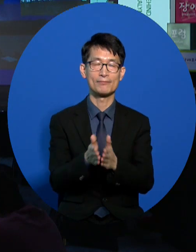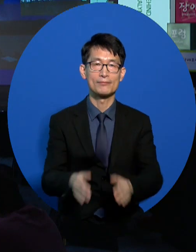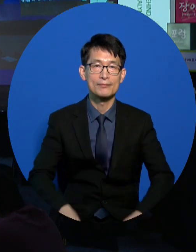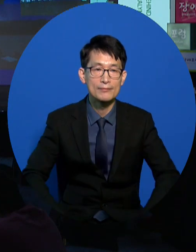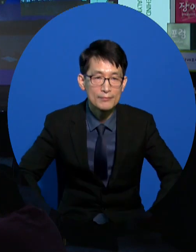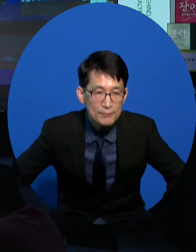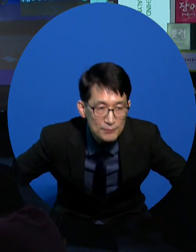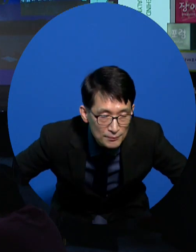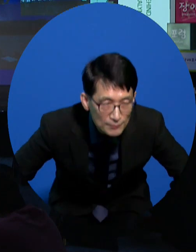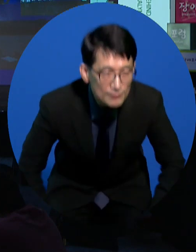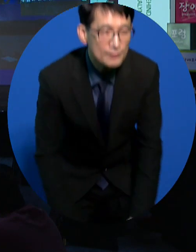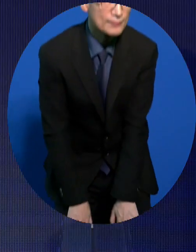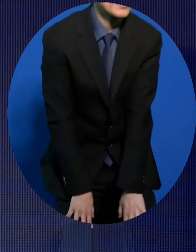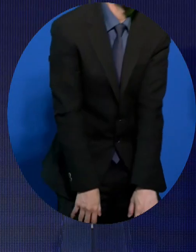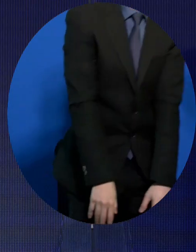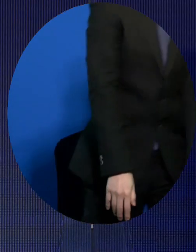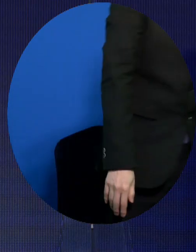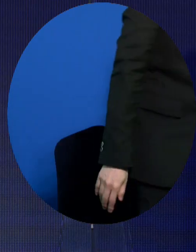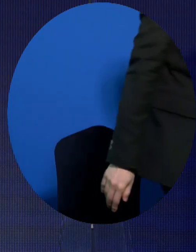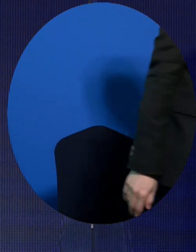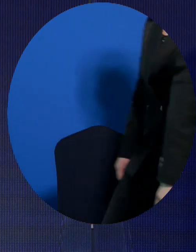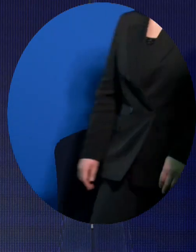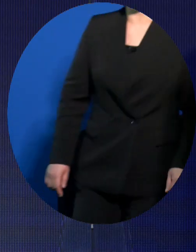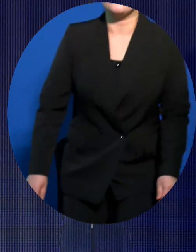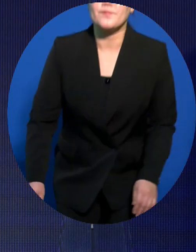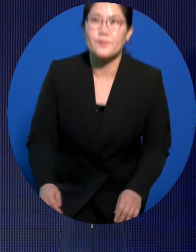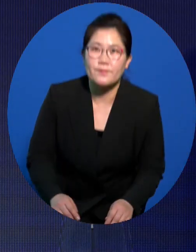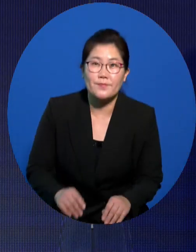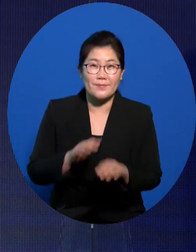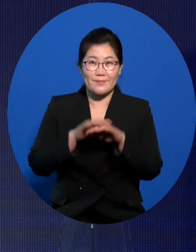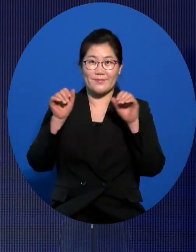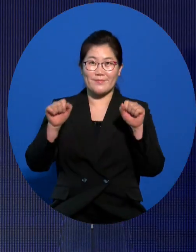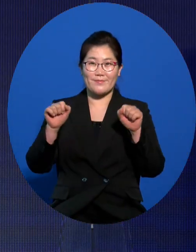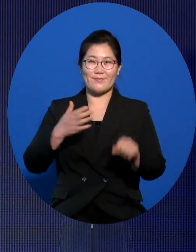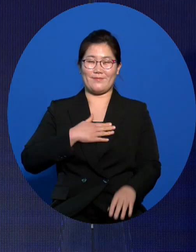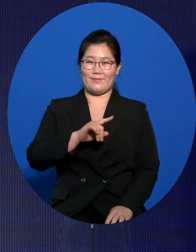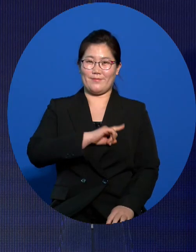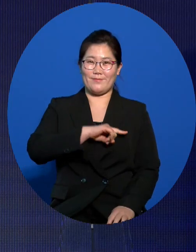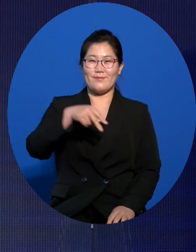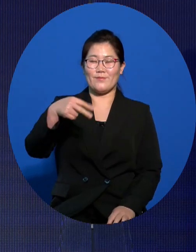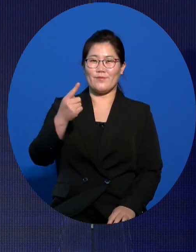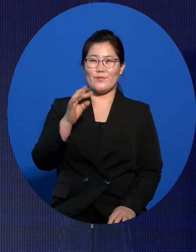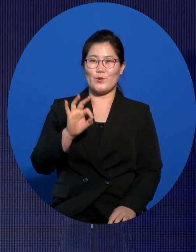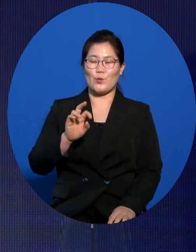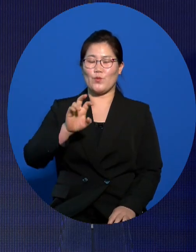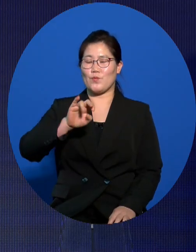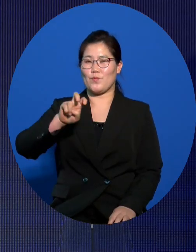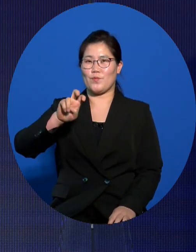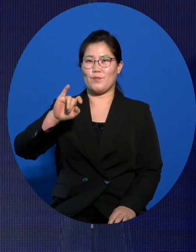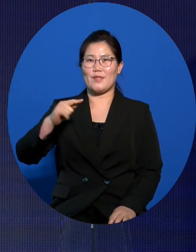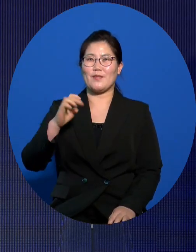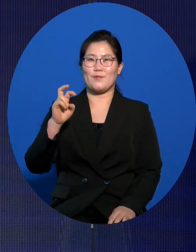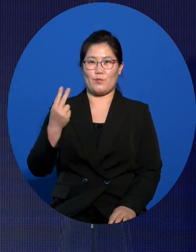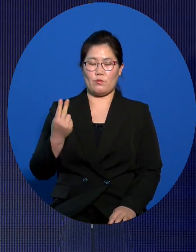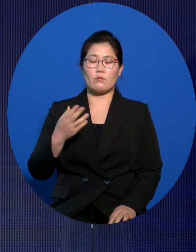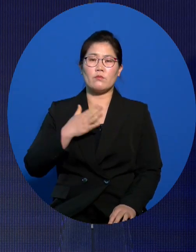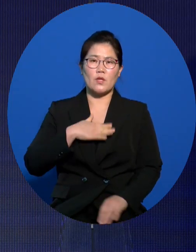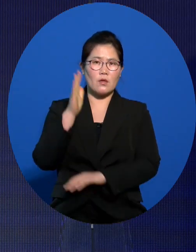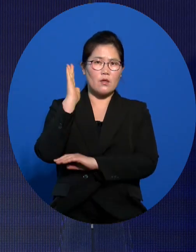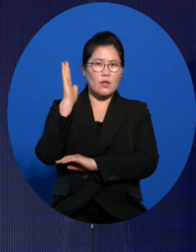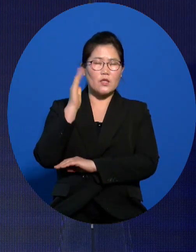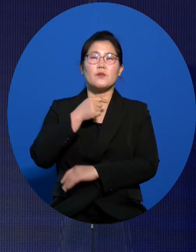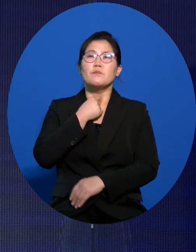and about the right to labor of the hearing impaired. Yes, hi, I am Song Min-pyo, and today I would like to talk